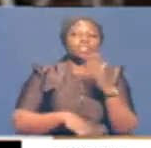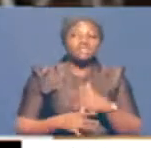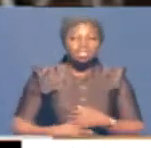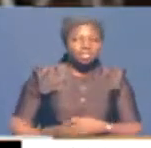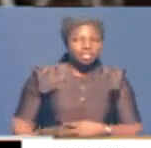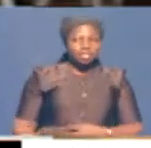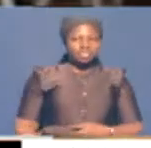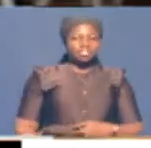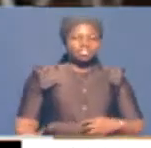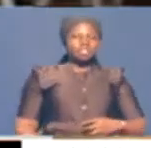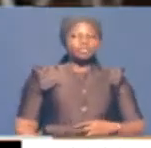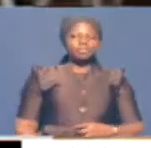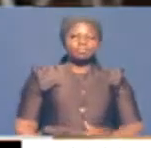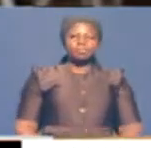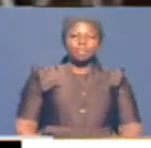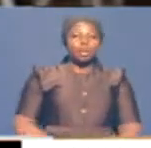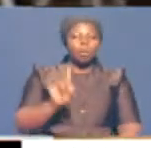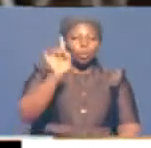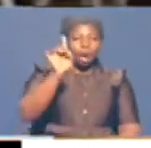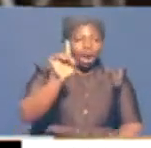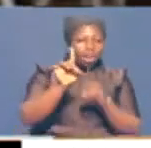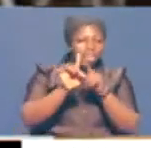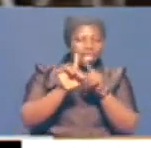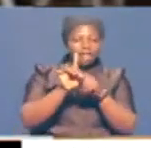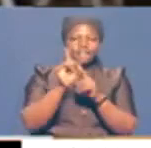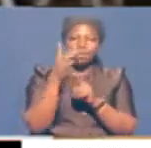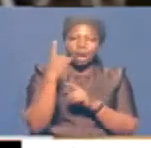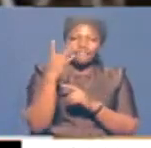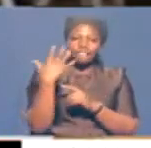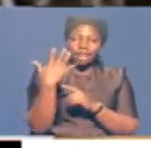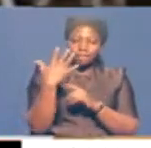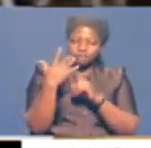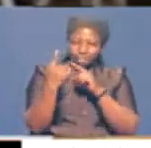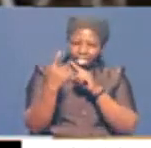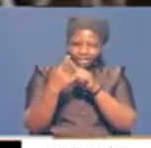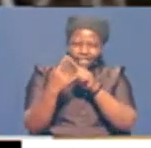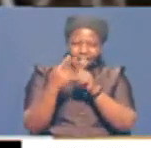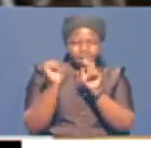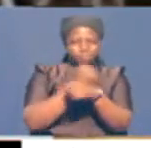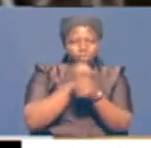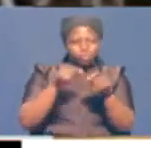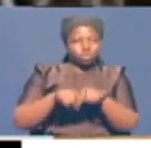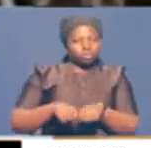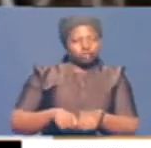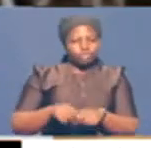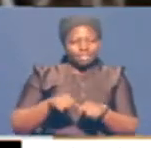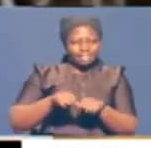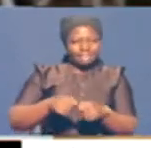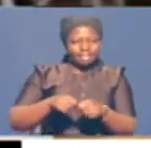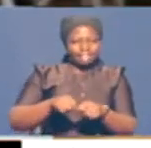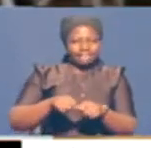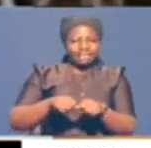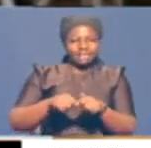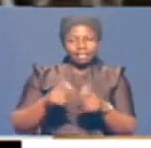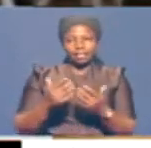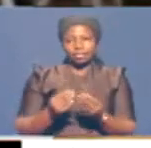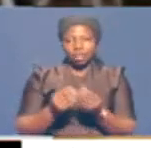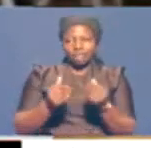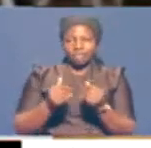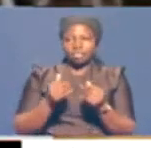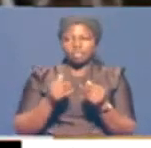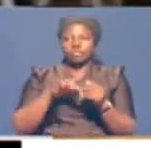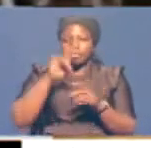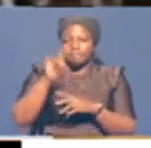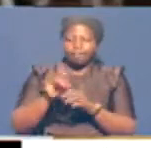kiyuanda kidole moja haiwezi kumua chawa. Lazima ushikane na wengine ndio uweze